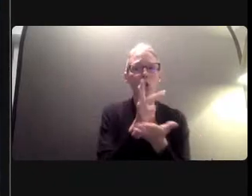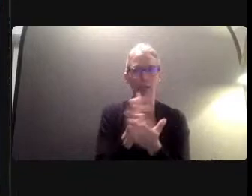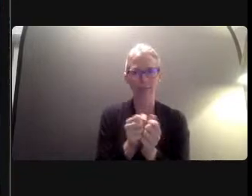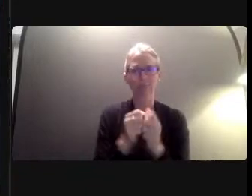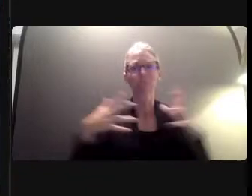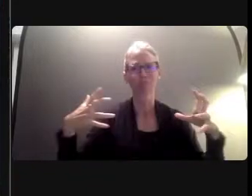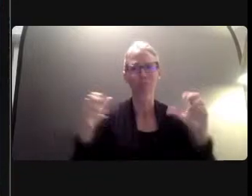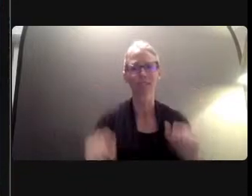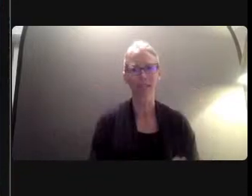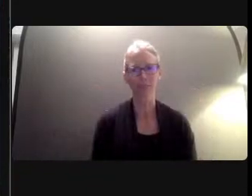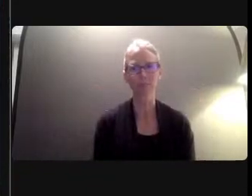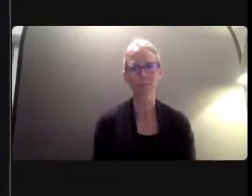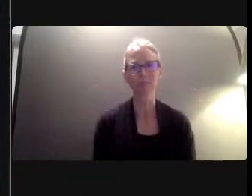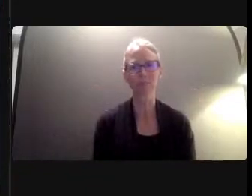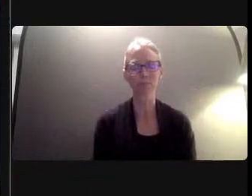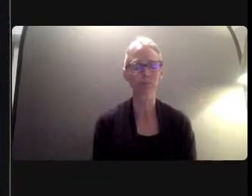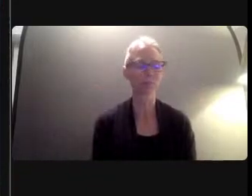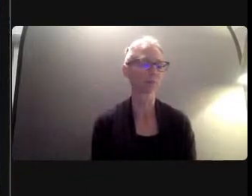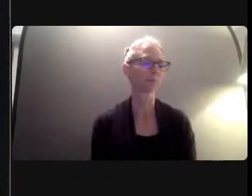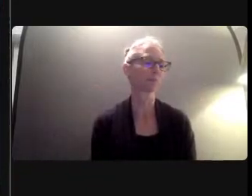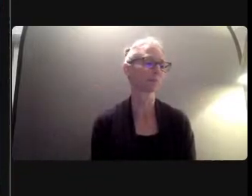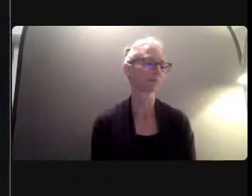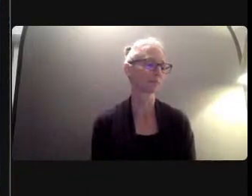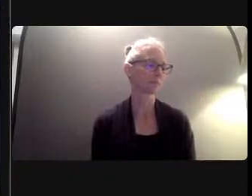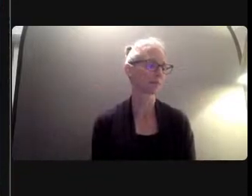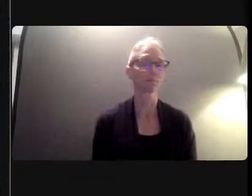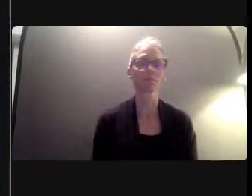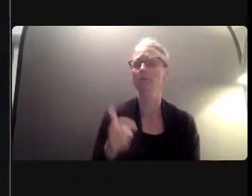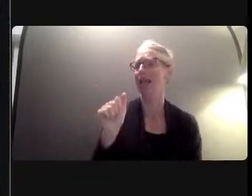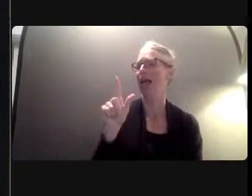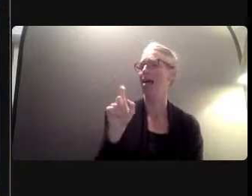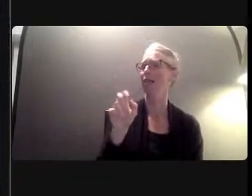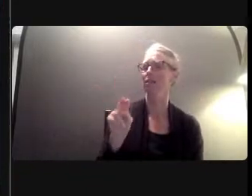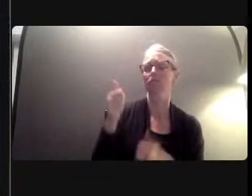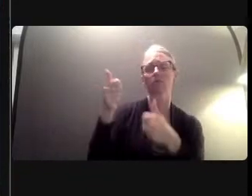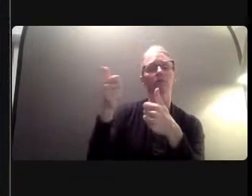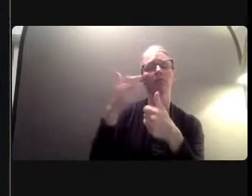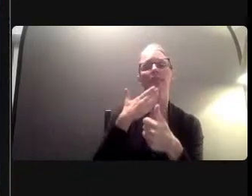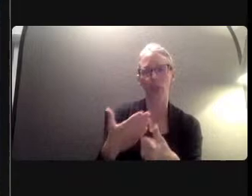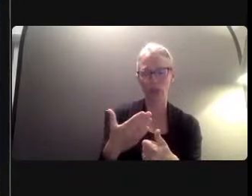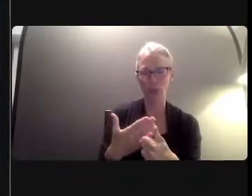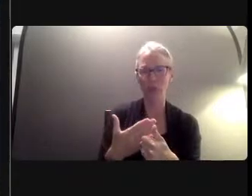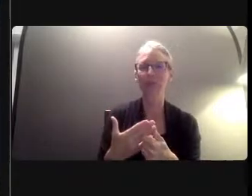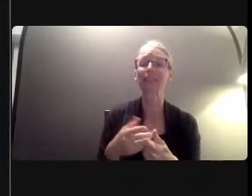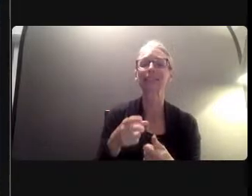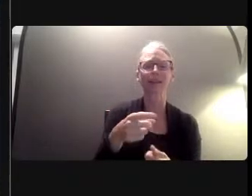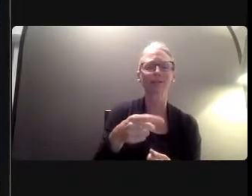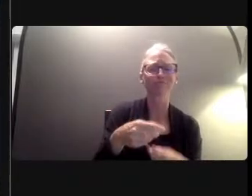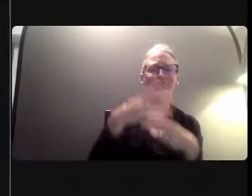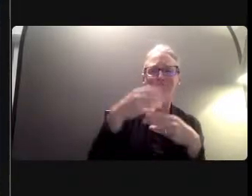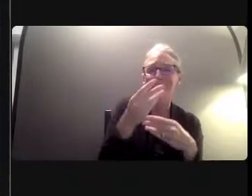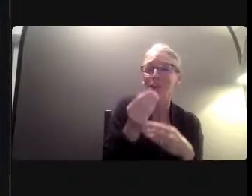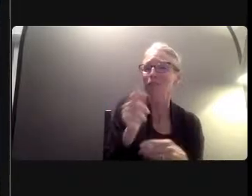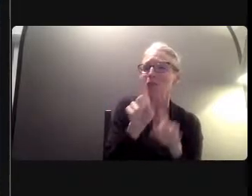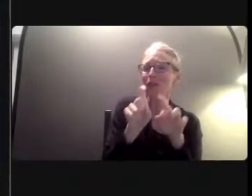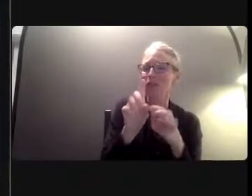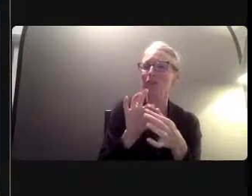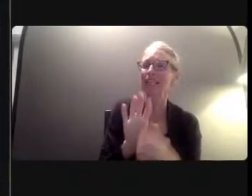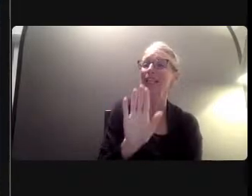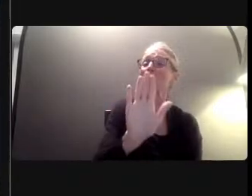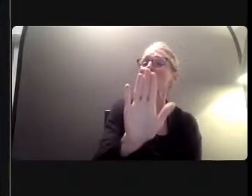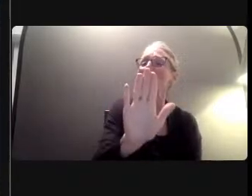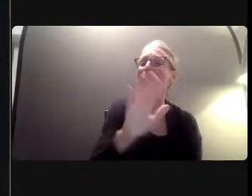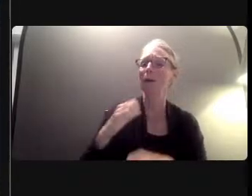Absolutely. Yeah, thank you. We've also had a couple of questions come in about the mountain bikes. So in your